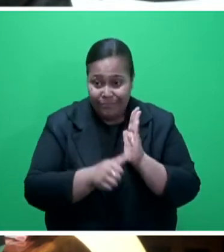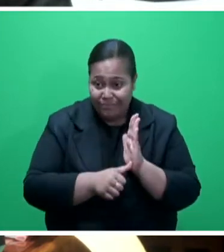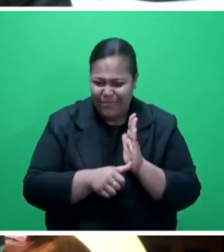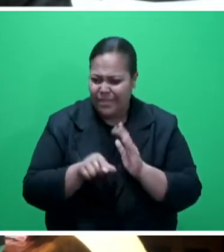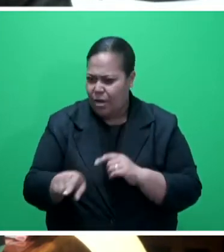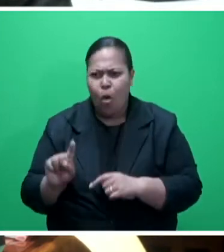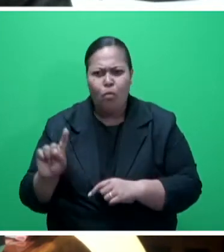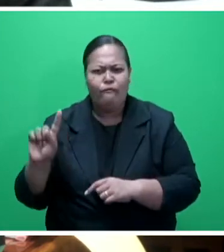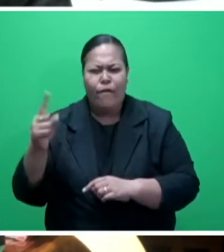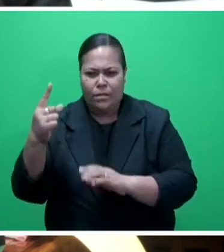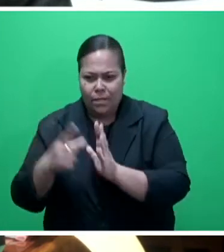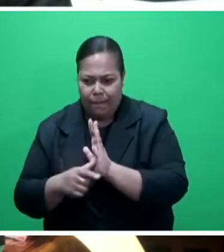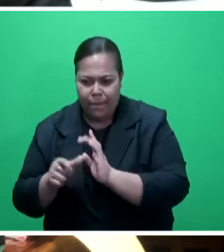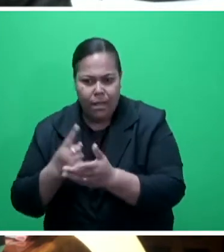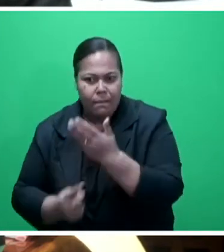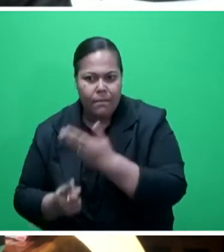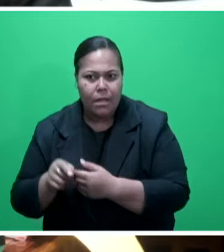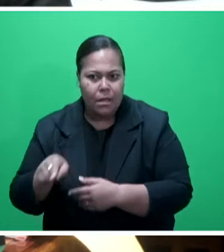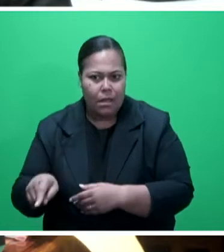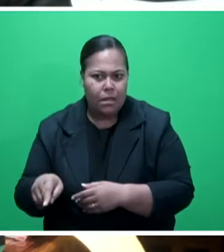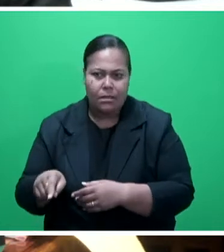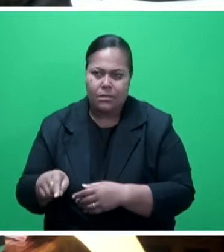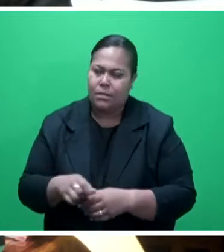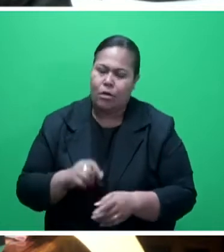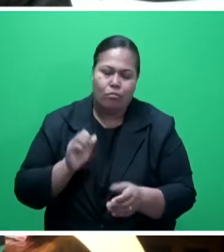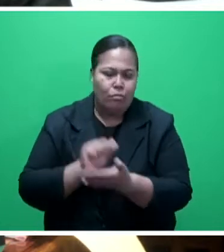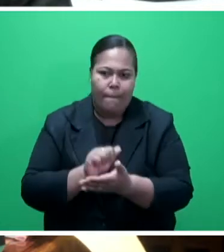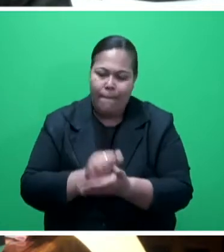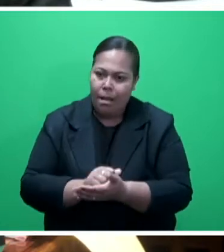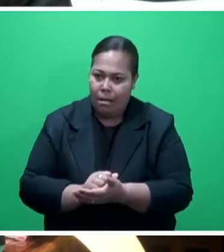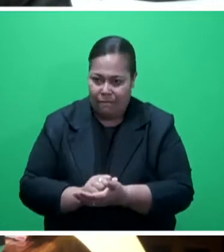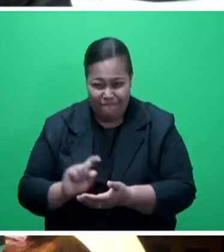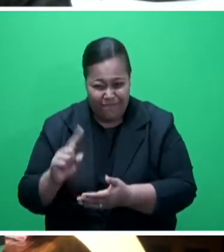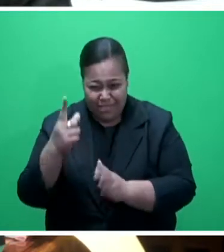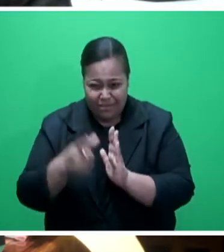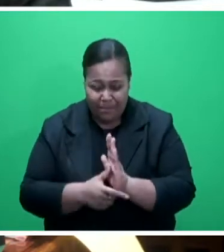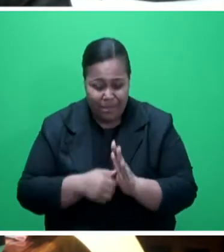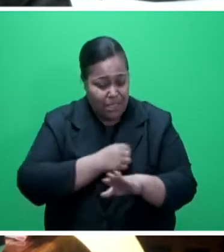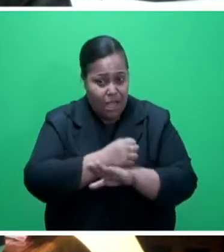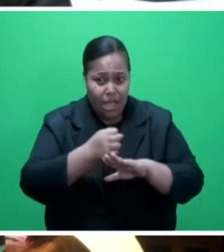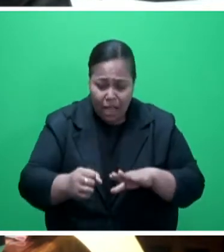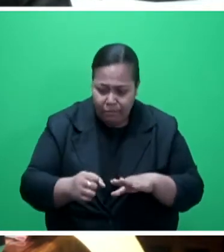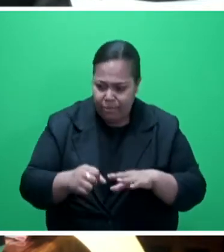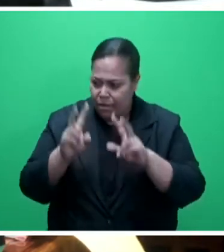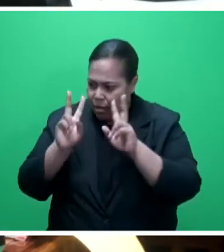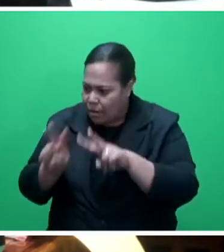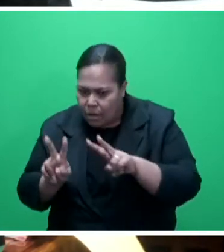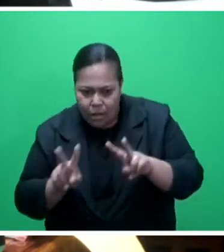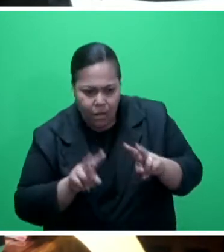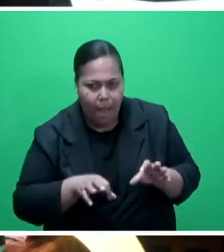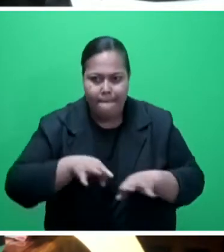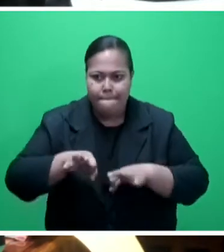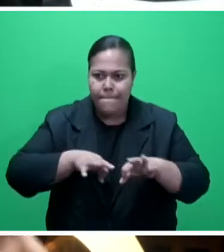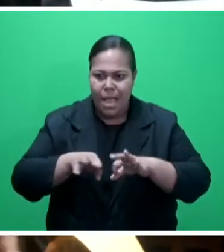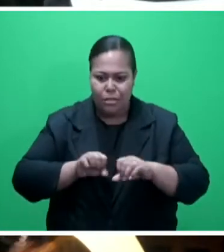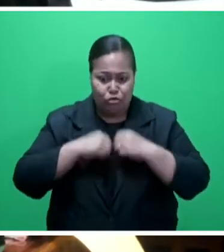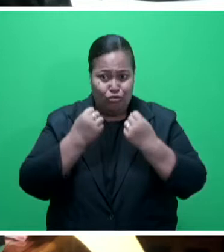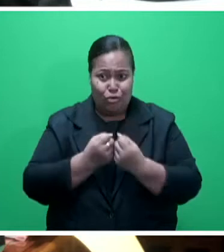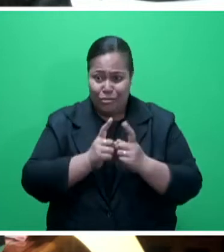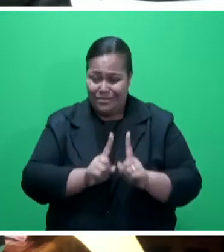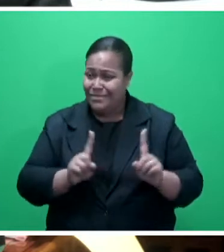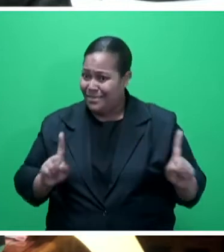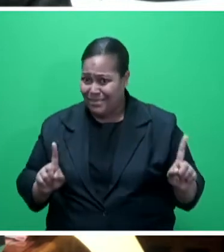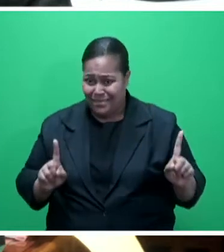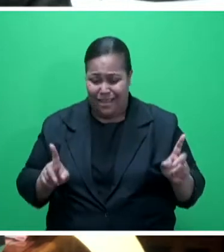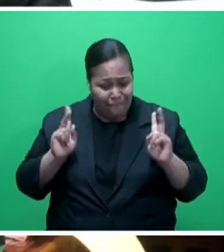go down as one of the most complex operations of all time. Government was forced to plan around social and physical distancing,